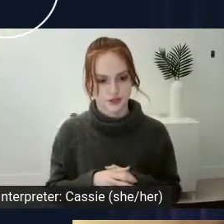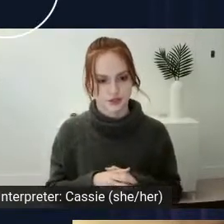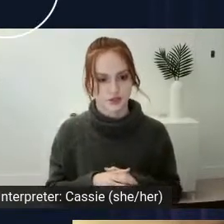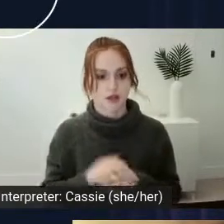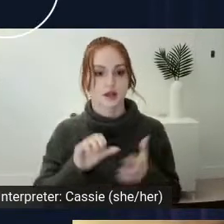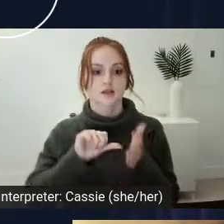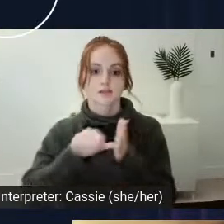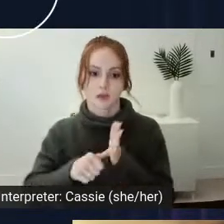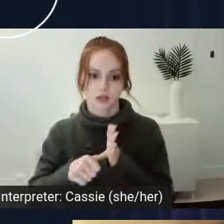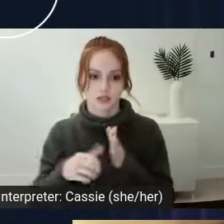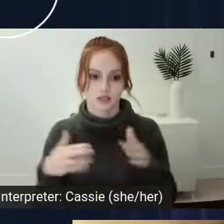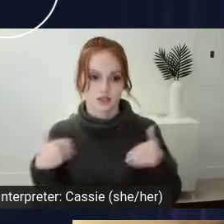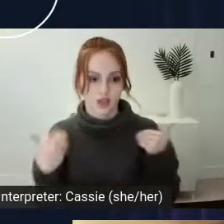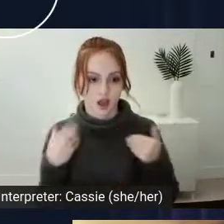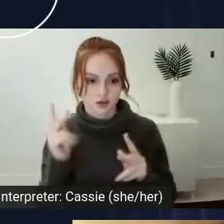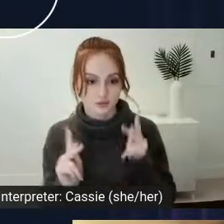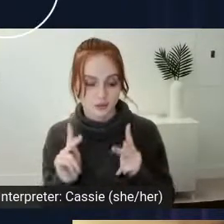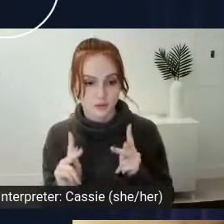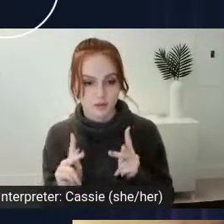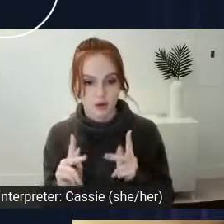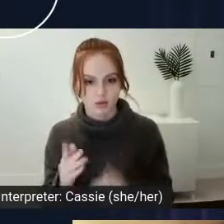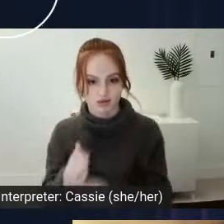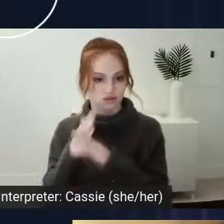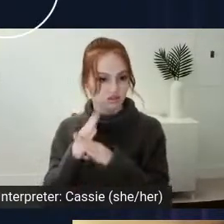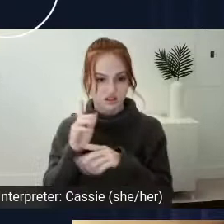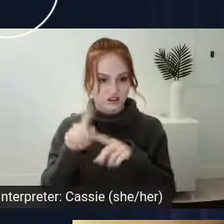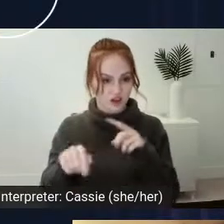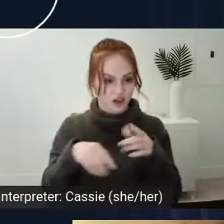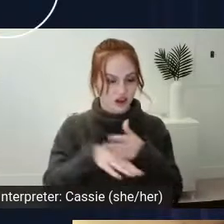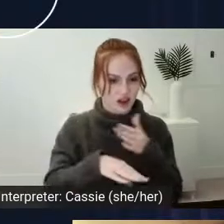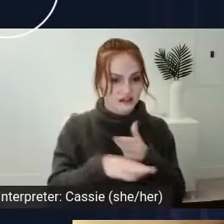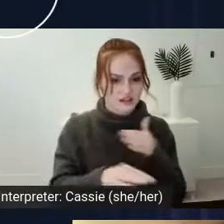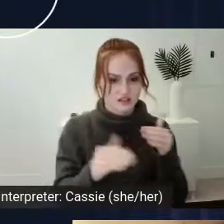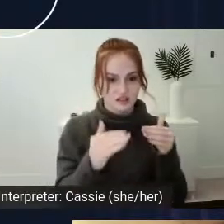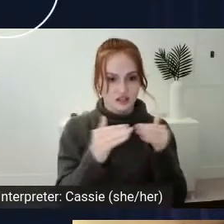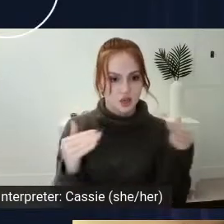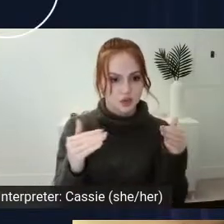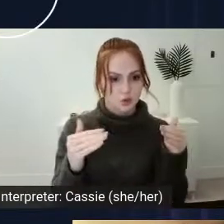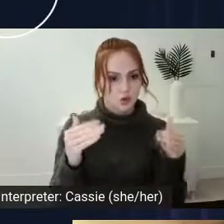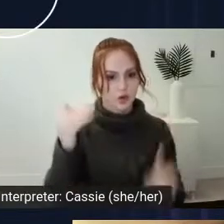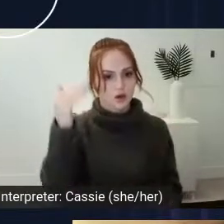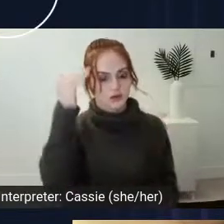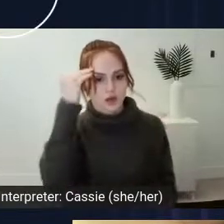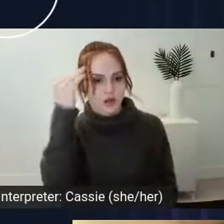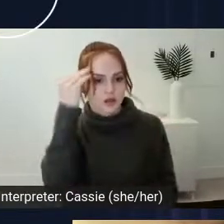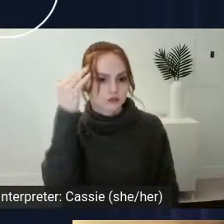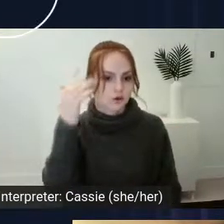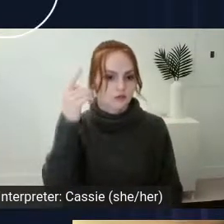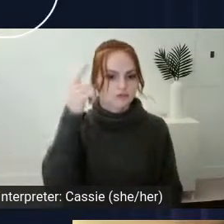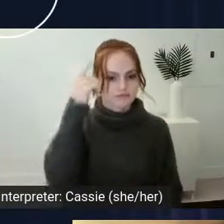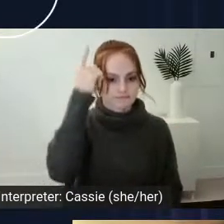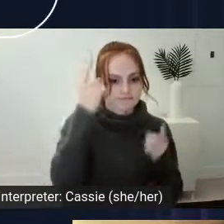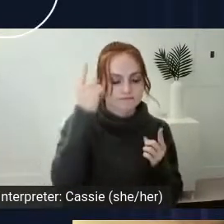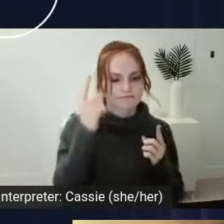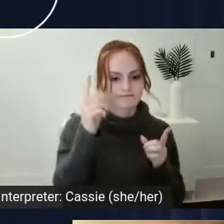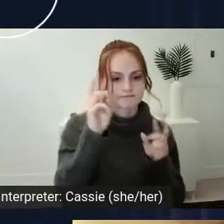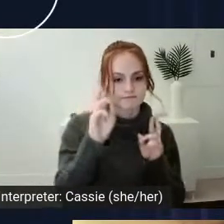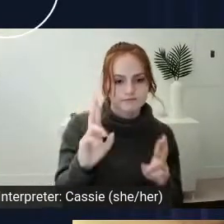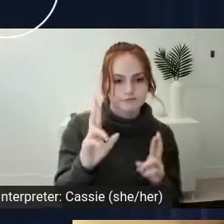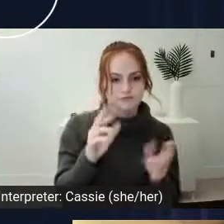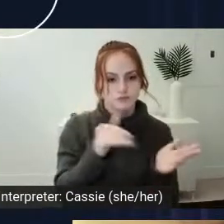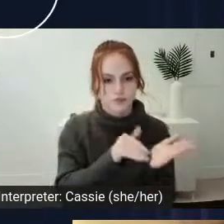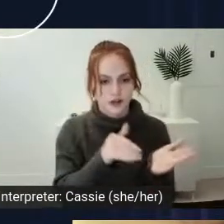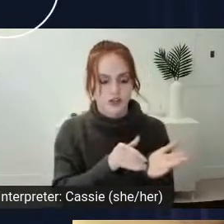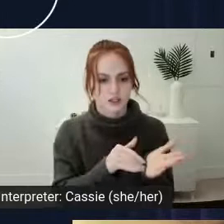young people, from access to quality, thoughtful, knowledgeable providers, this may result